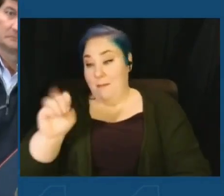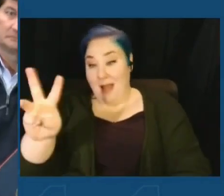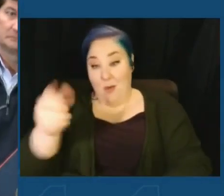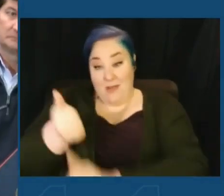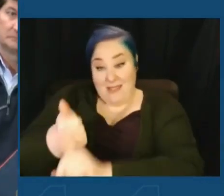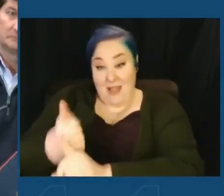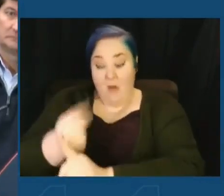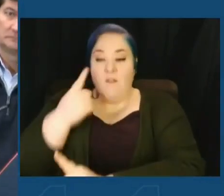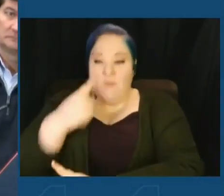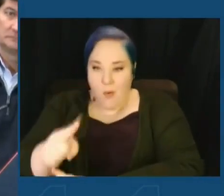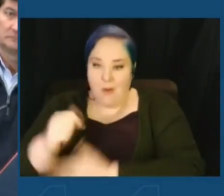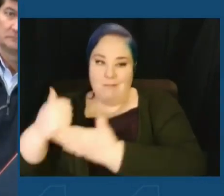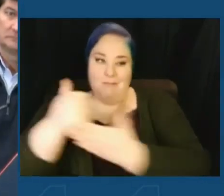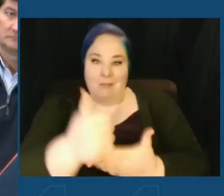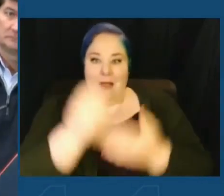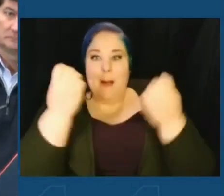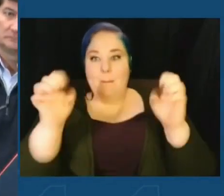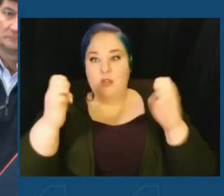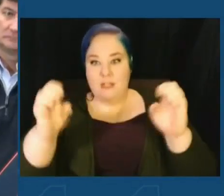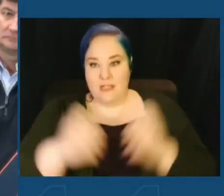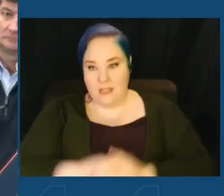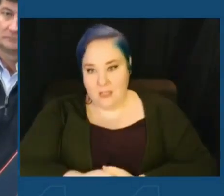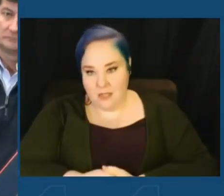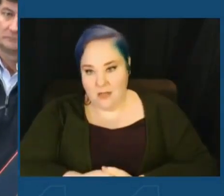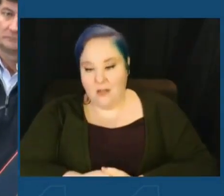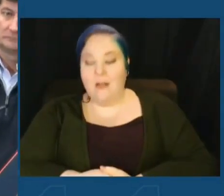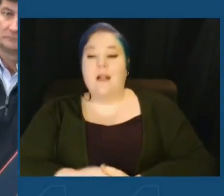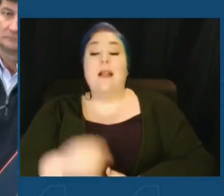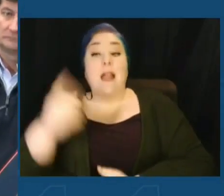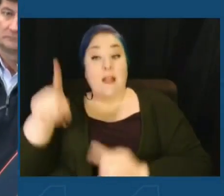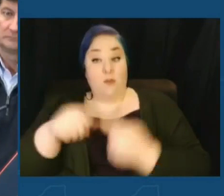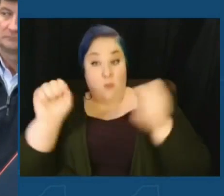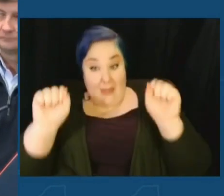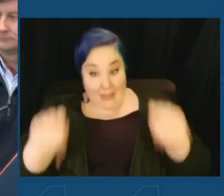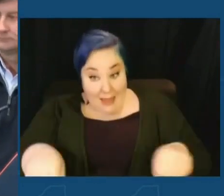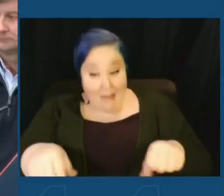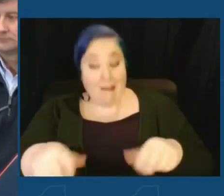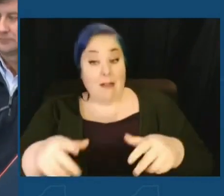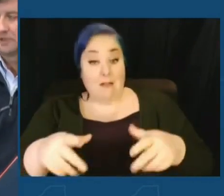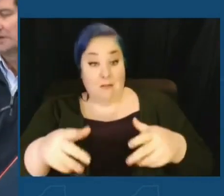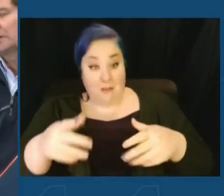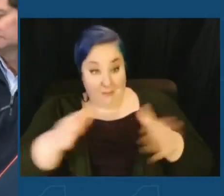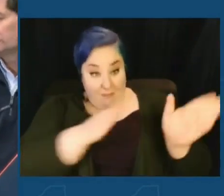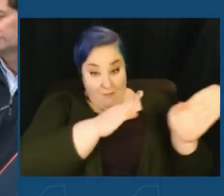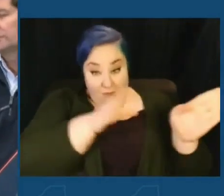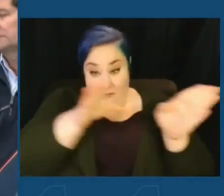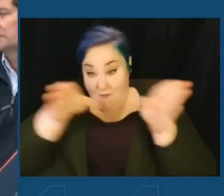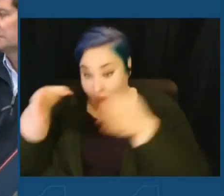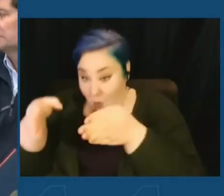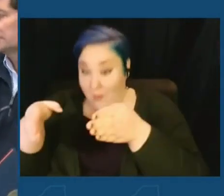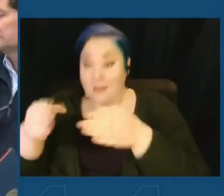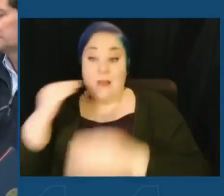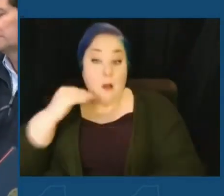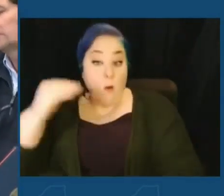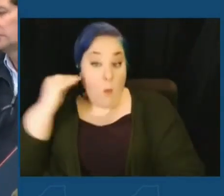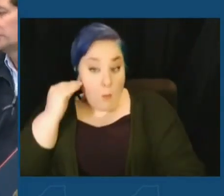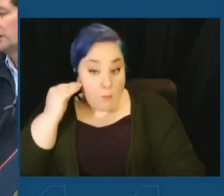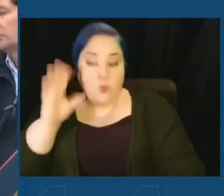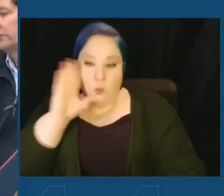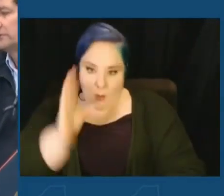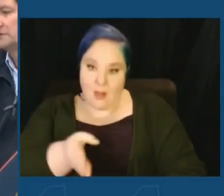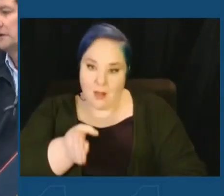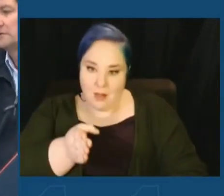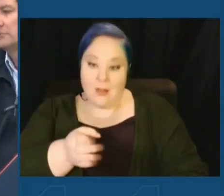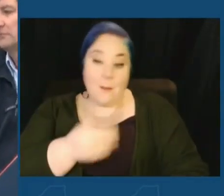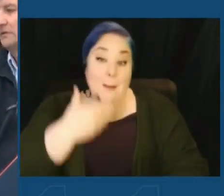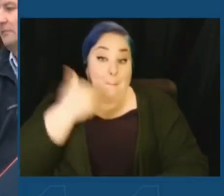As soon as we are able to move those resources to the residential streets, we will. The best thing people can do is to stay off